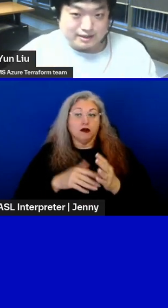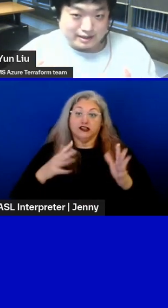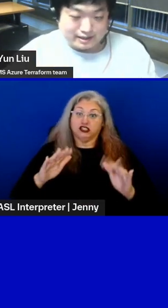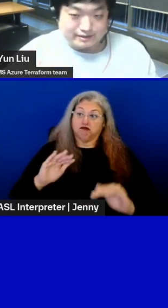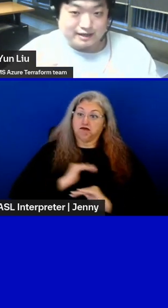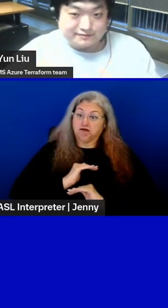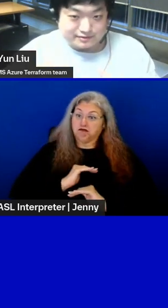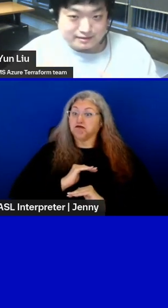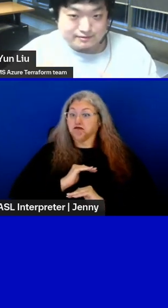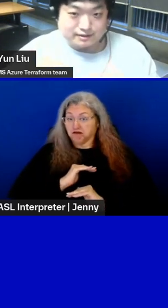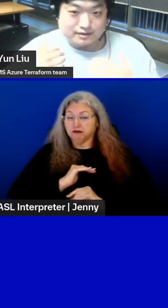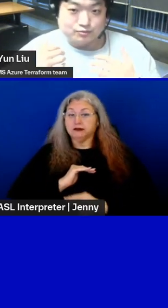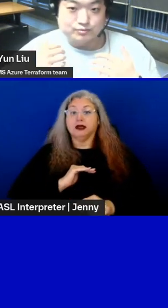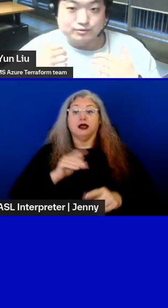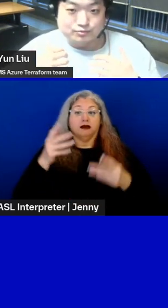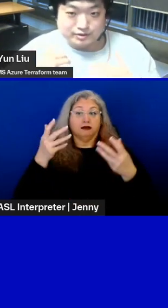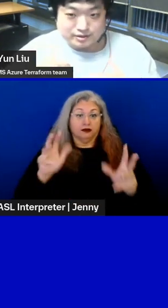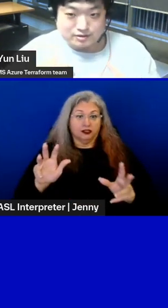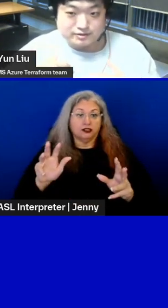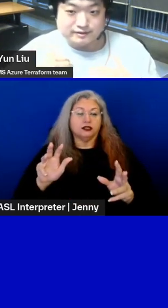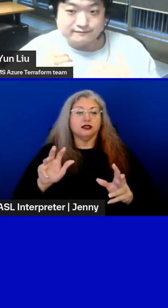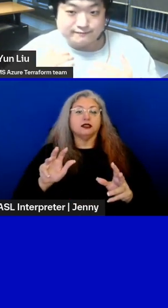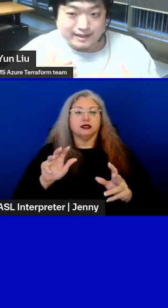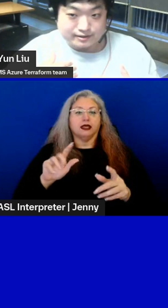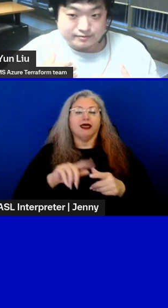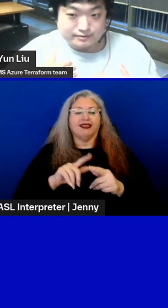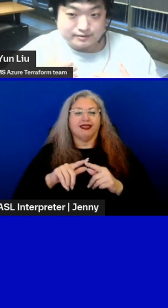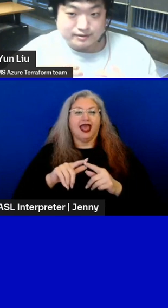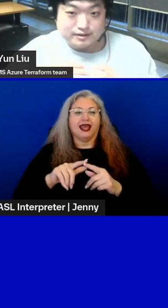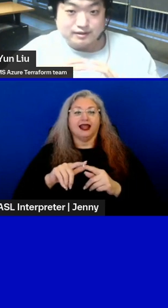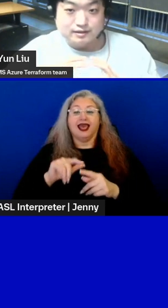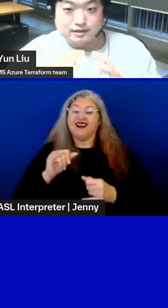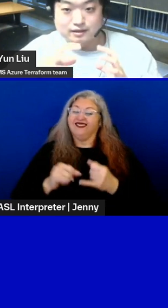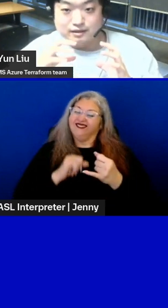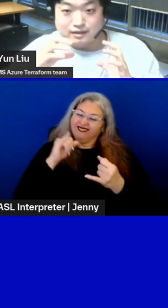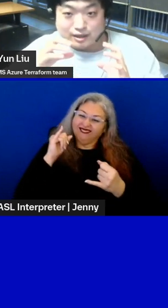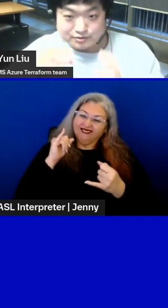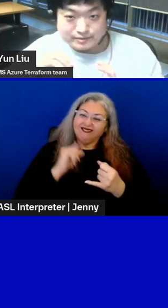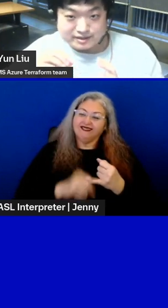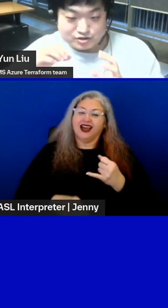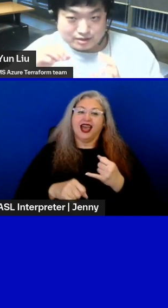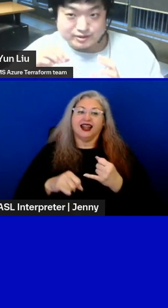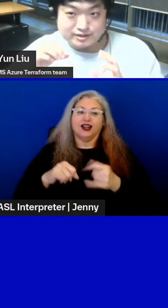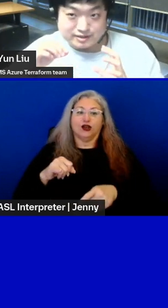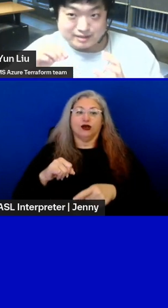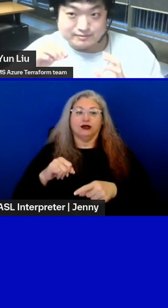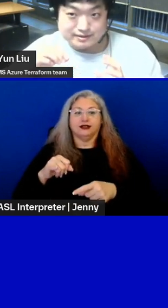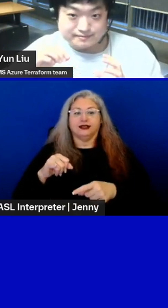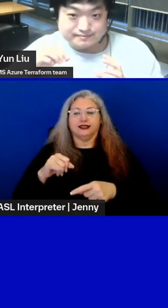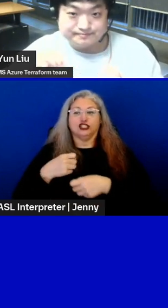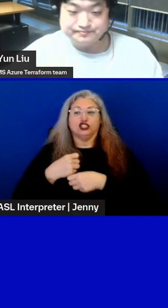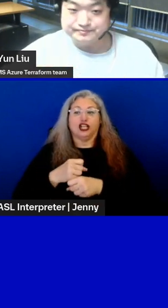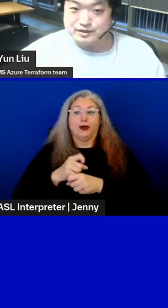results. And after that, we will return the final ultimate generated template